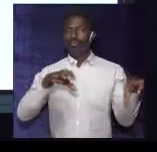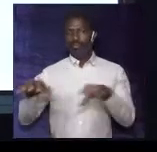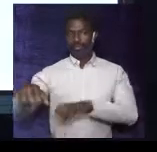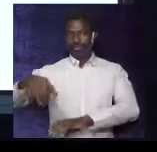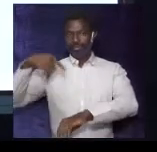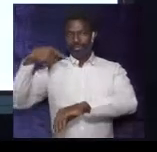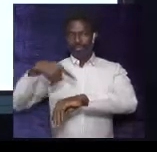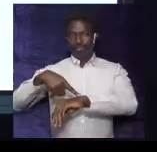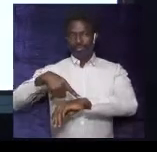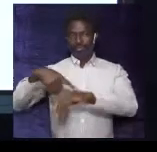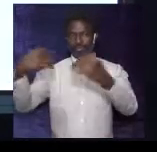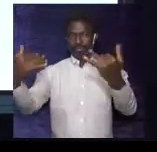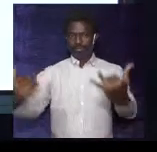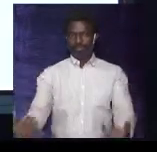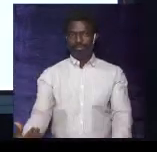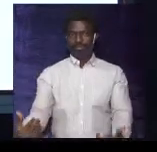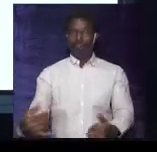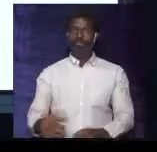Activity time now.